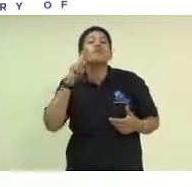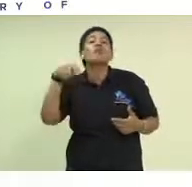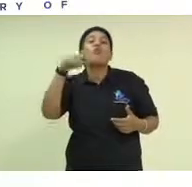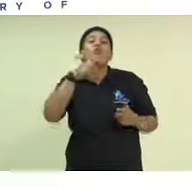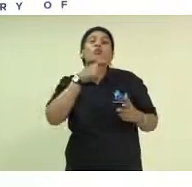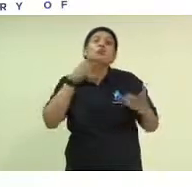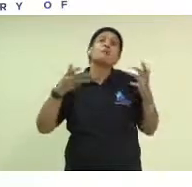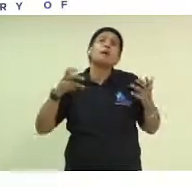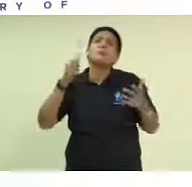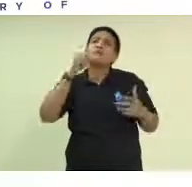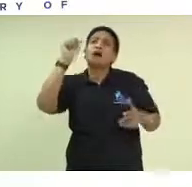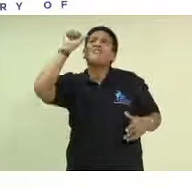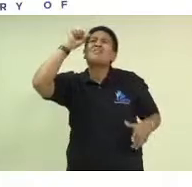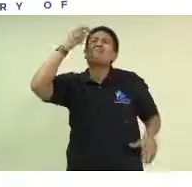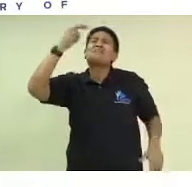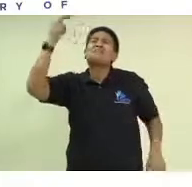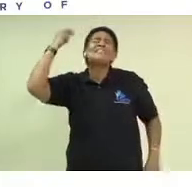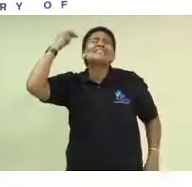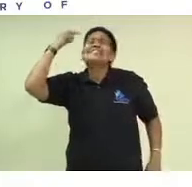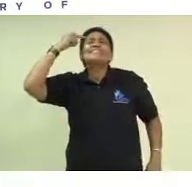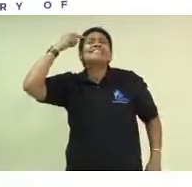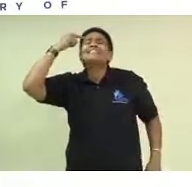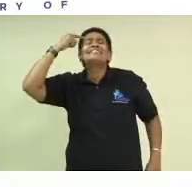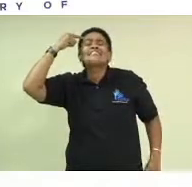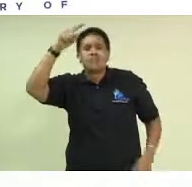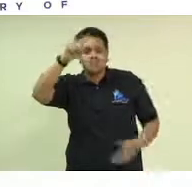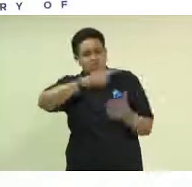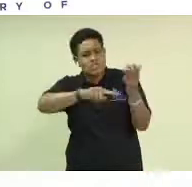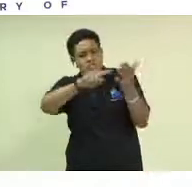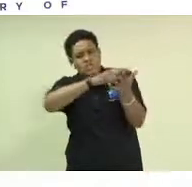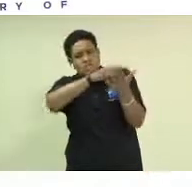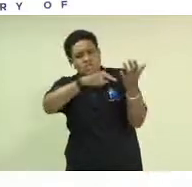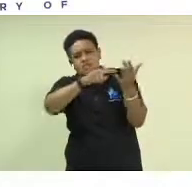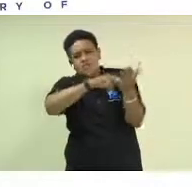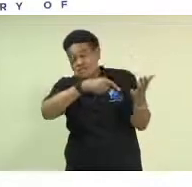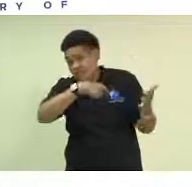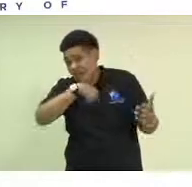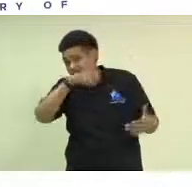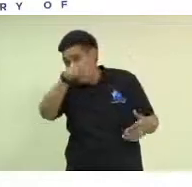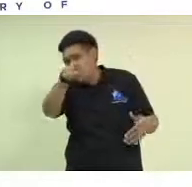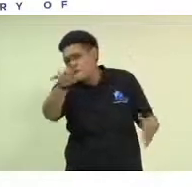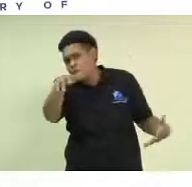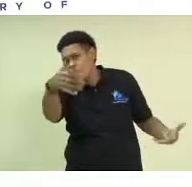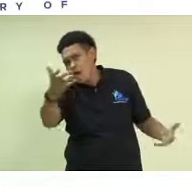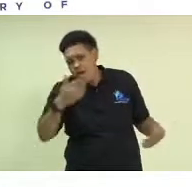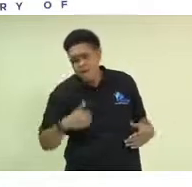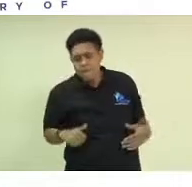may not recall and are critical, I ask them to